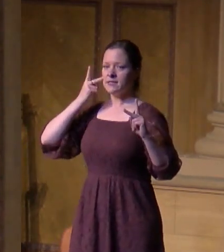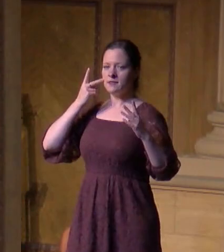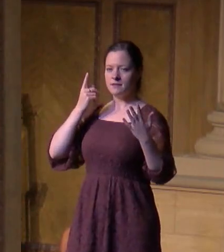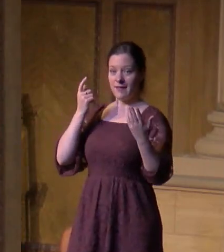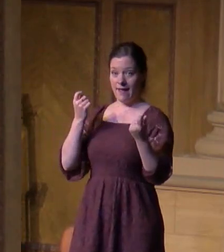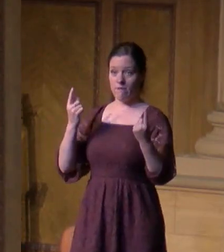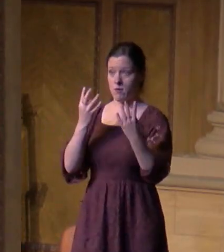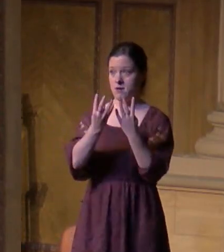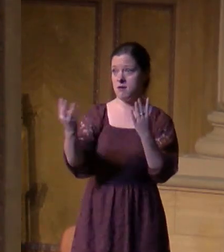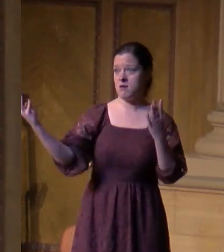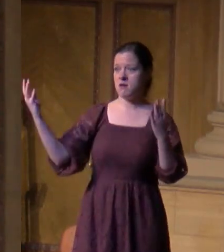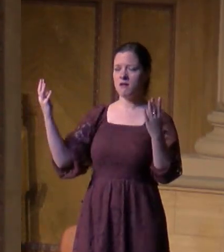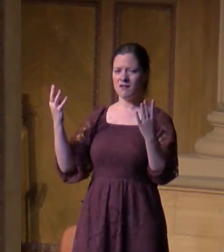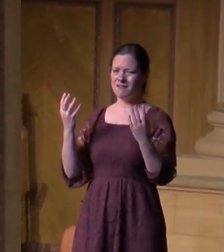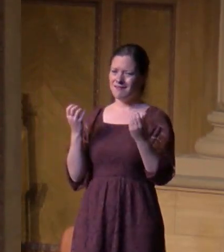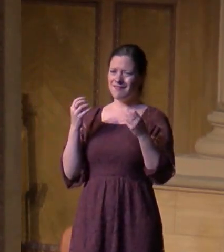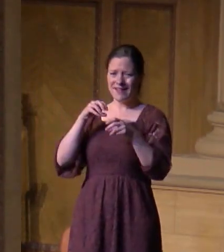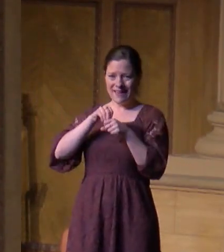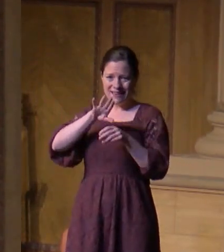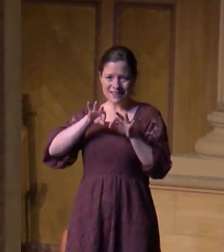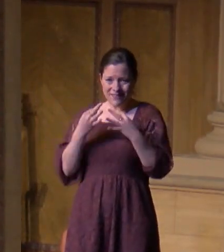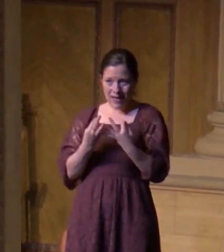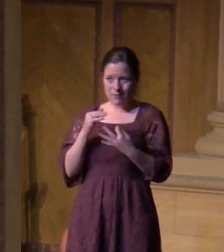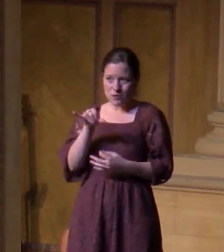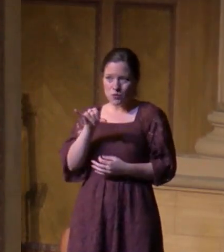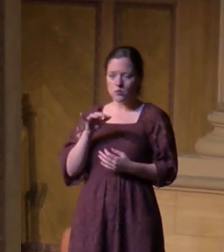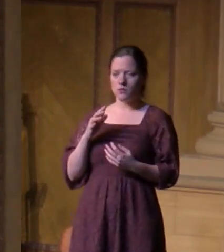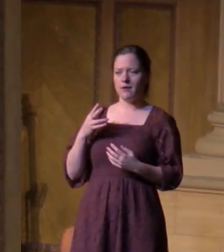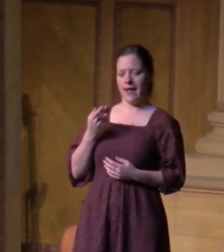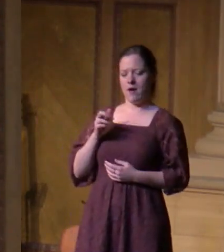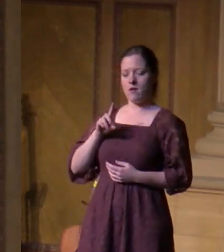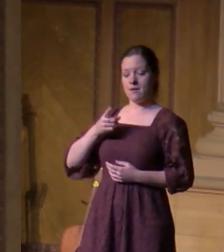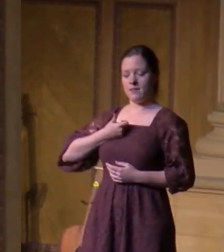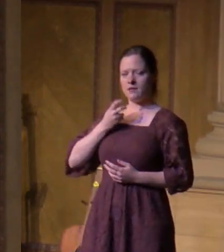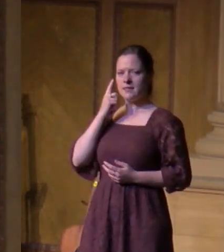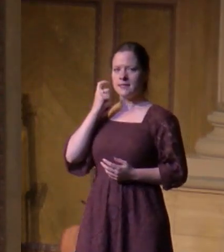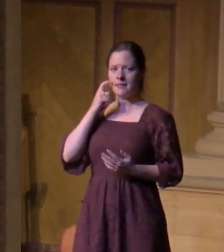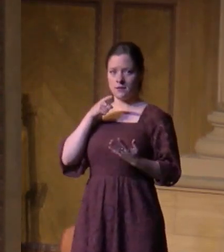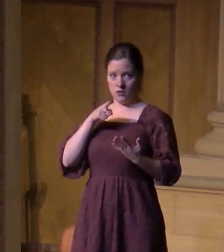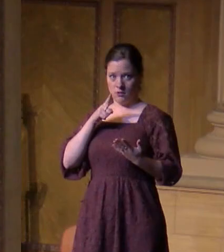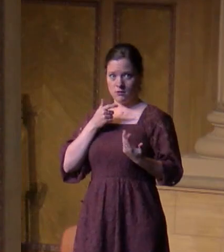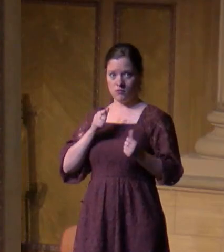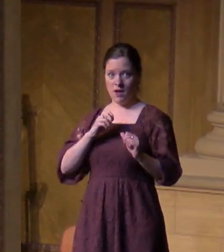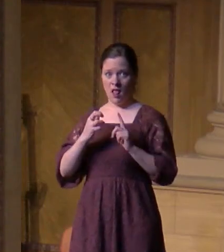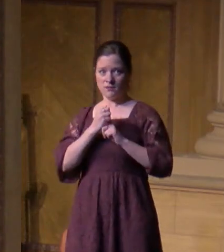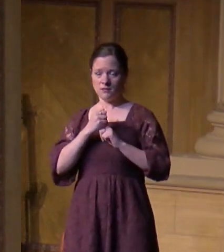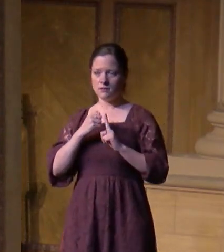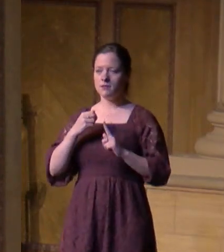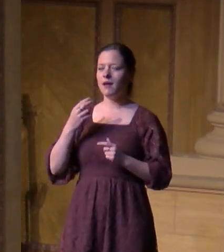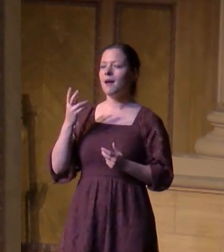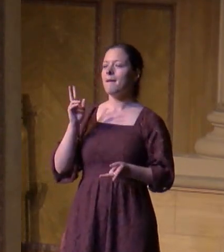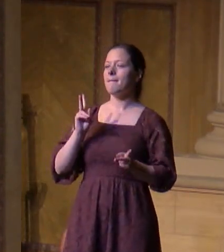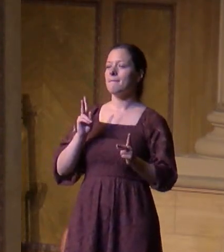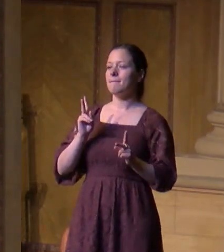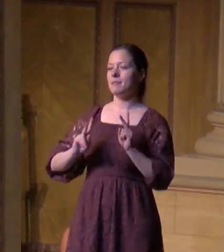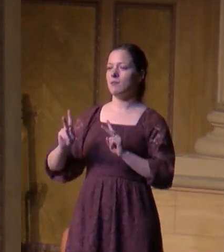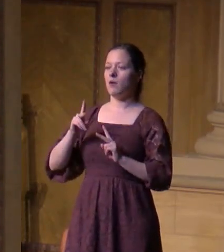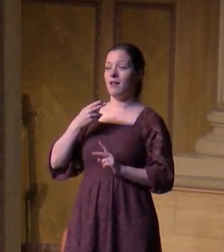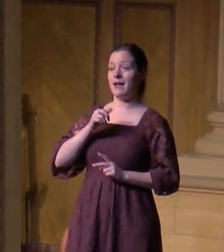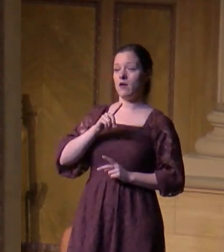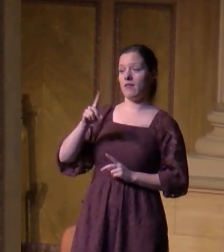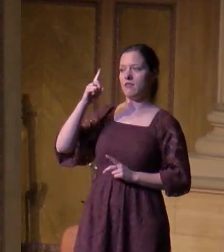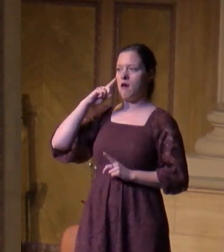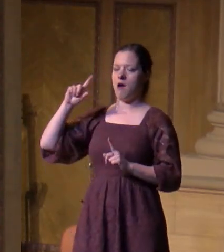everybody around him including many people in his own family. He also used to think that everybody was out to get his wife so he used to have family members